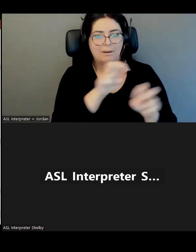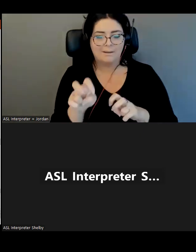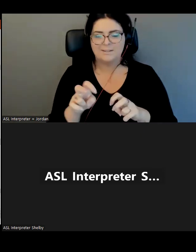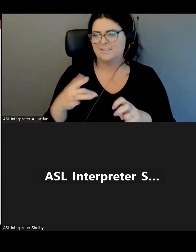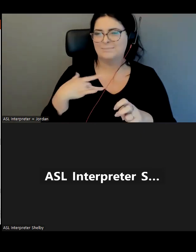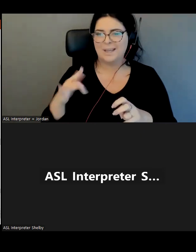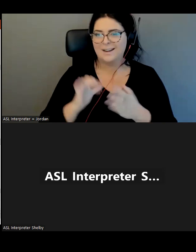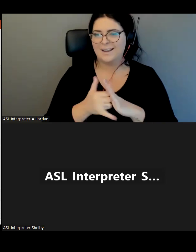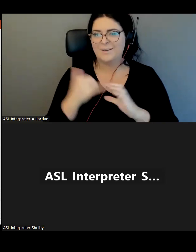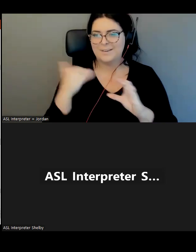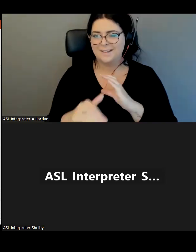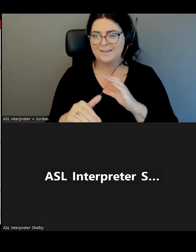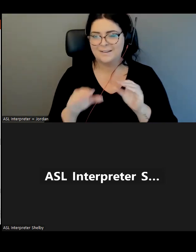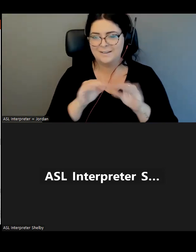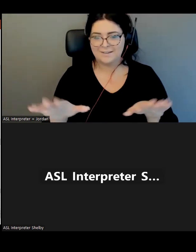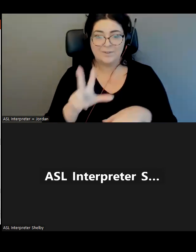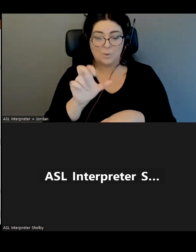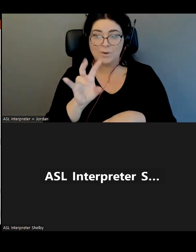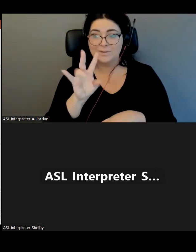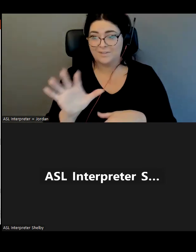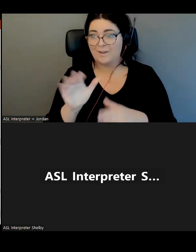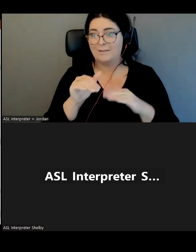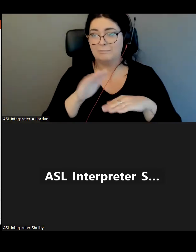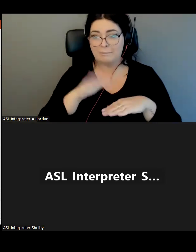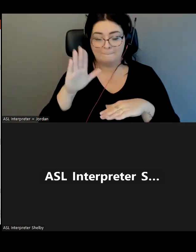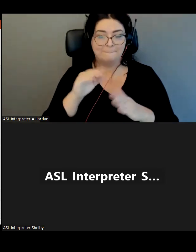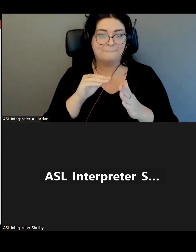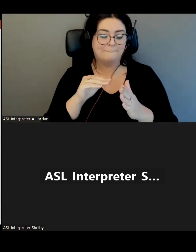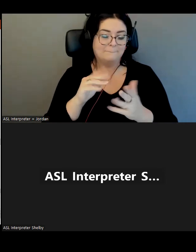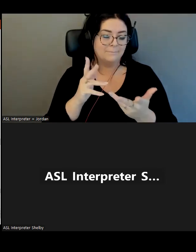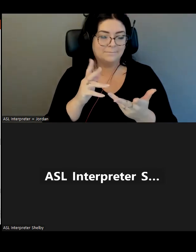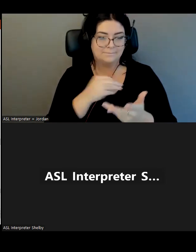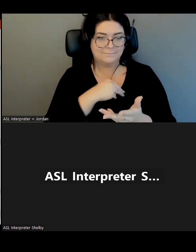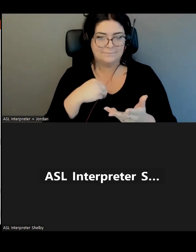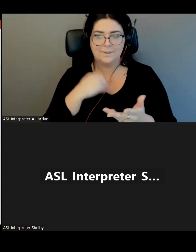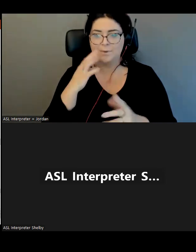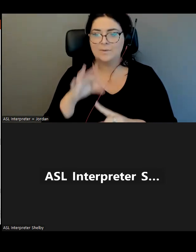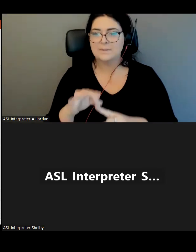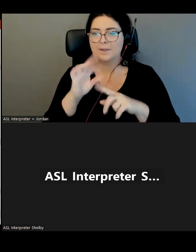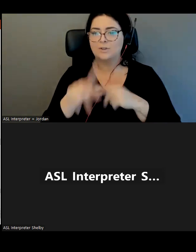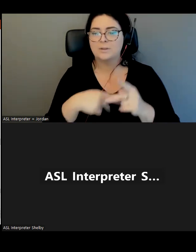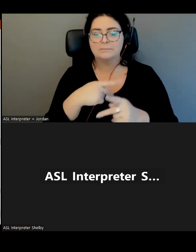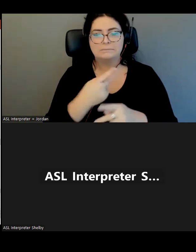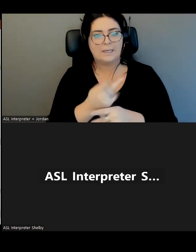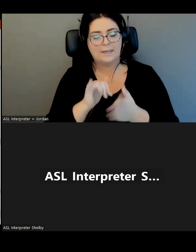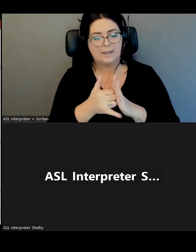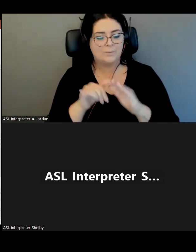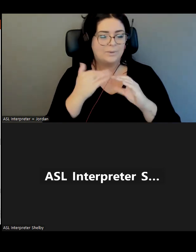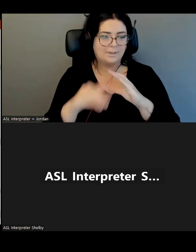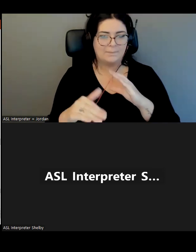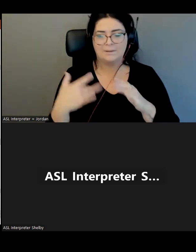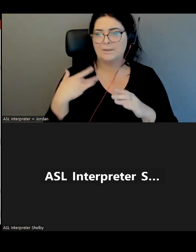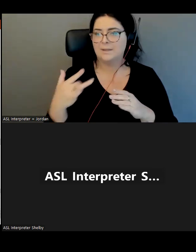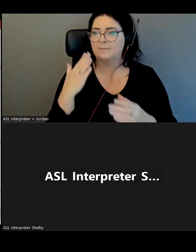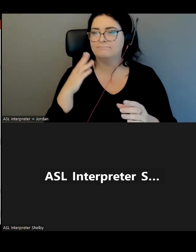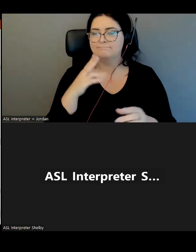out. Because when we're sending 375 plus members, we have to use a special way to send it, and often we end up in junk. And we don't like